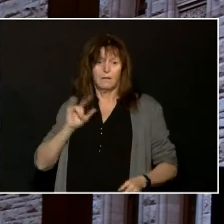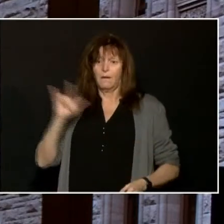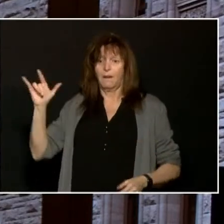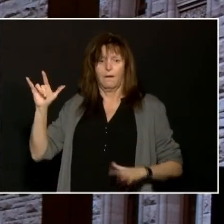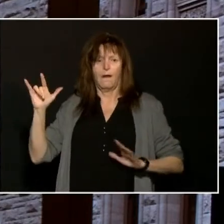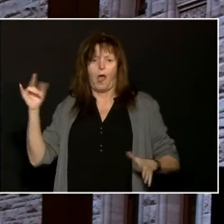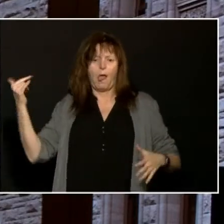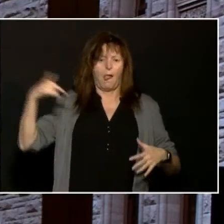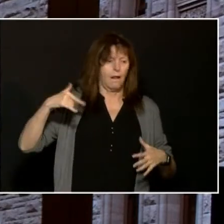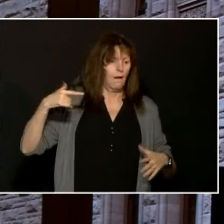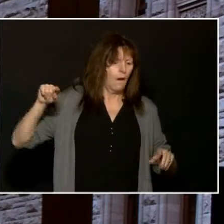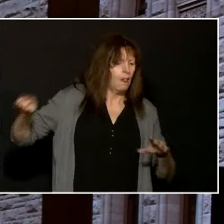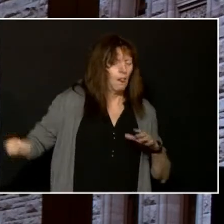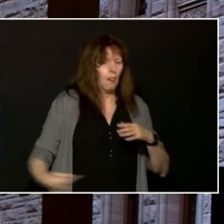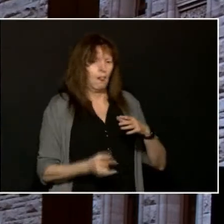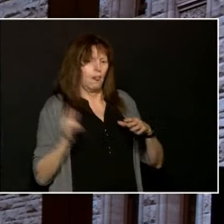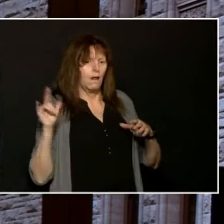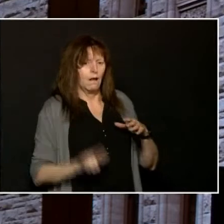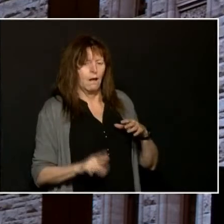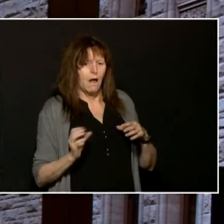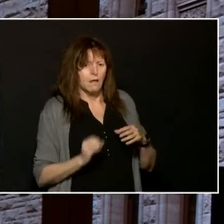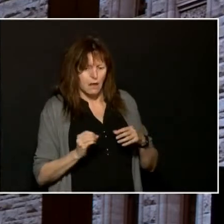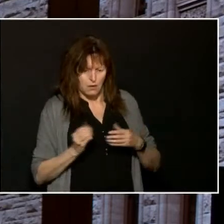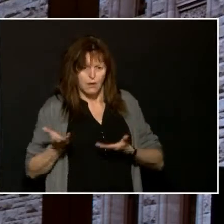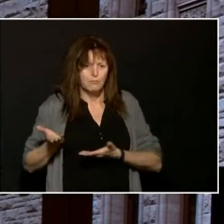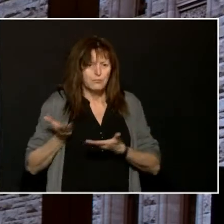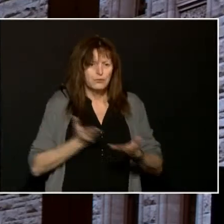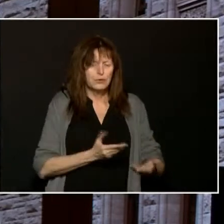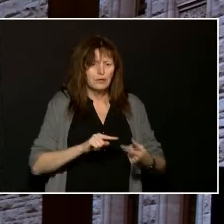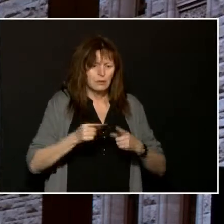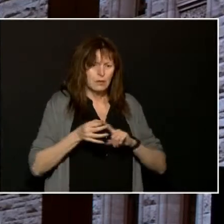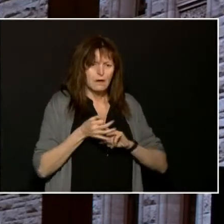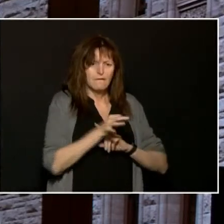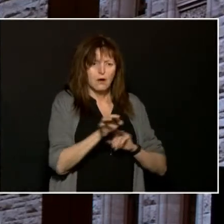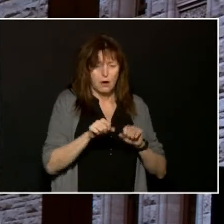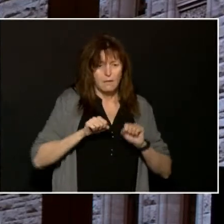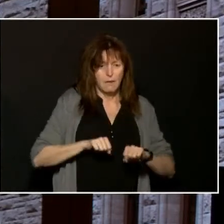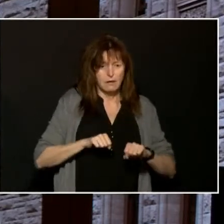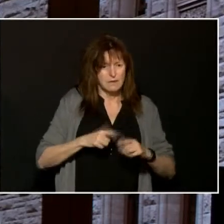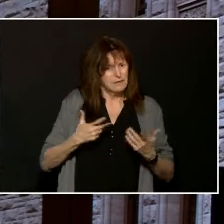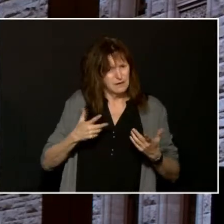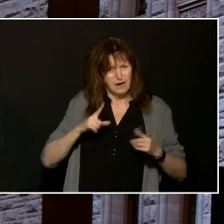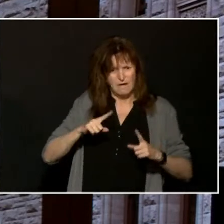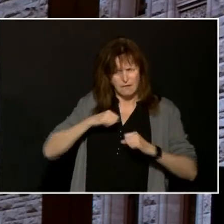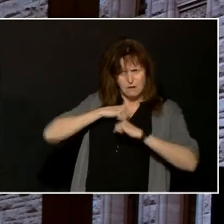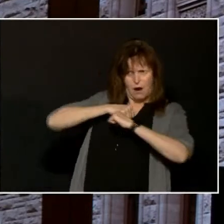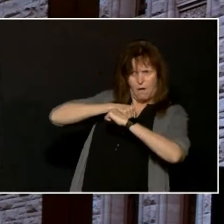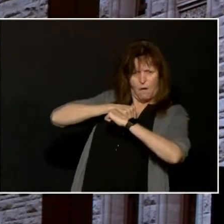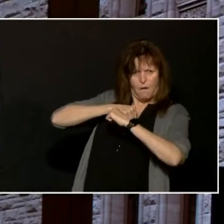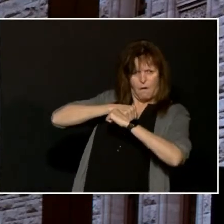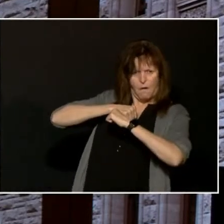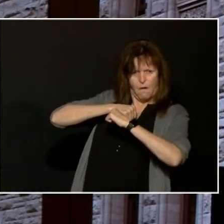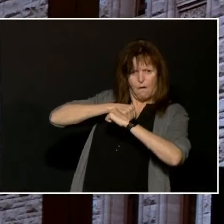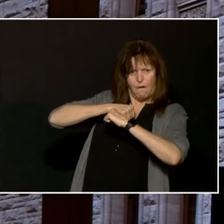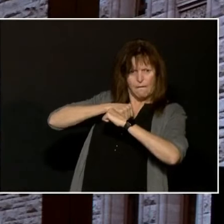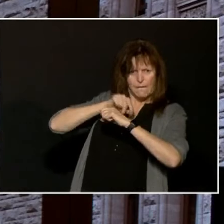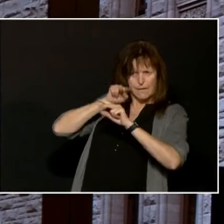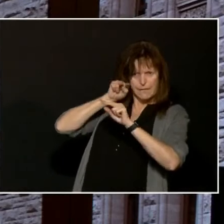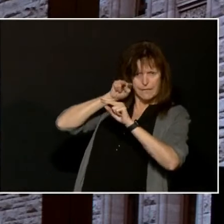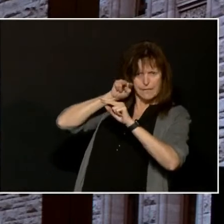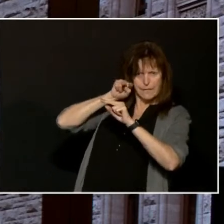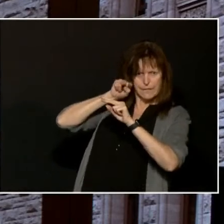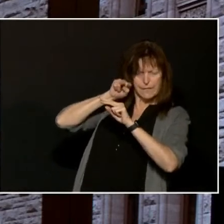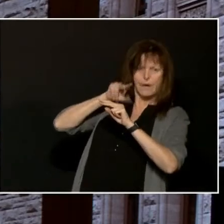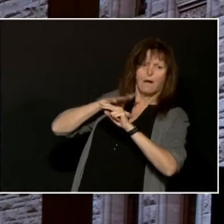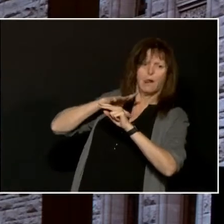variants could be a possibility. So we have to keep our guard on. So that's another reason that we could have a fourth wave as well. Right now, our vaccines are proven to